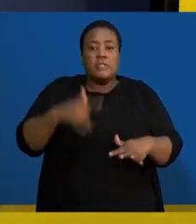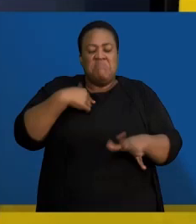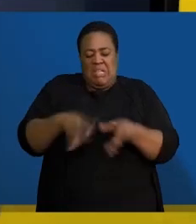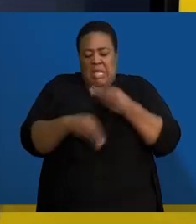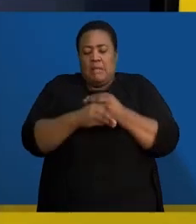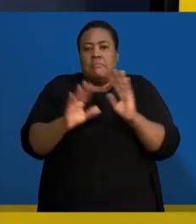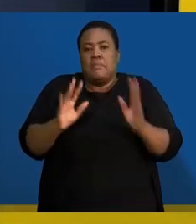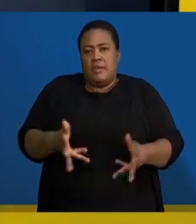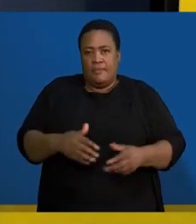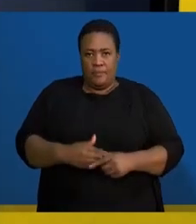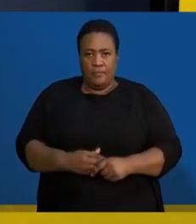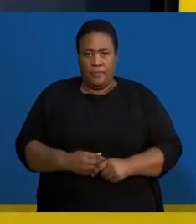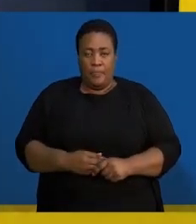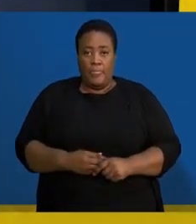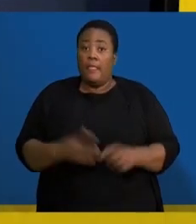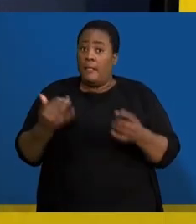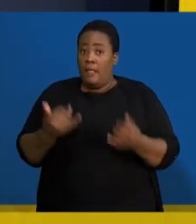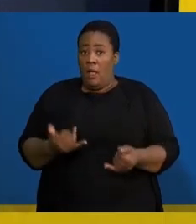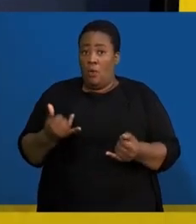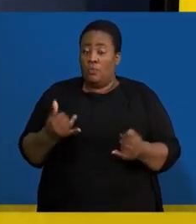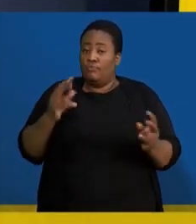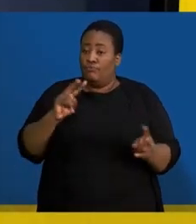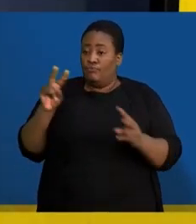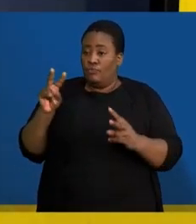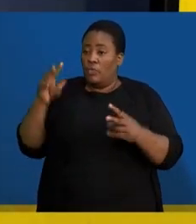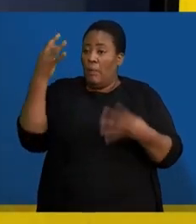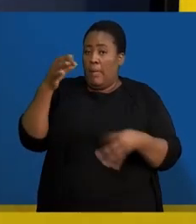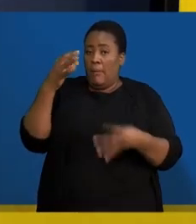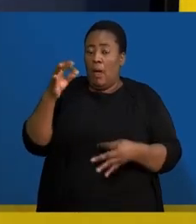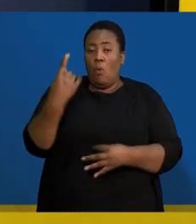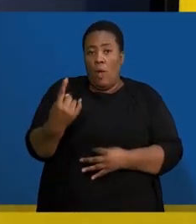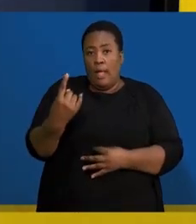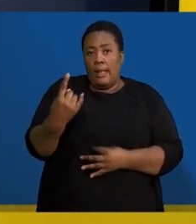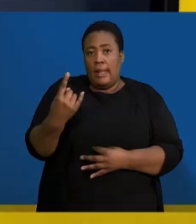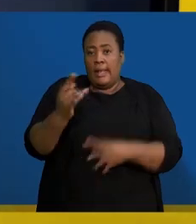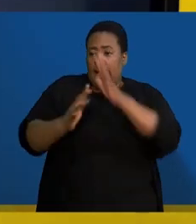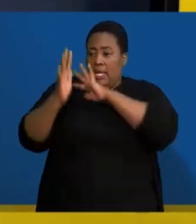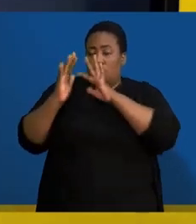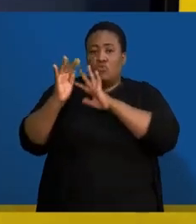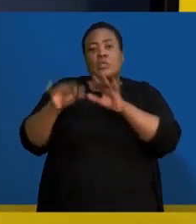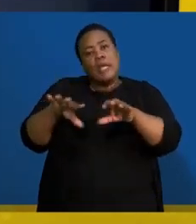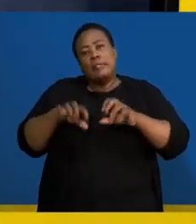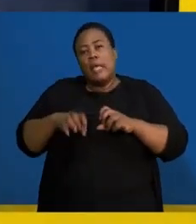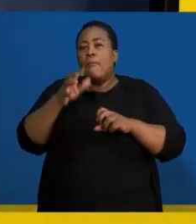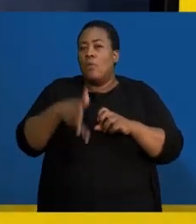know. Now, let's look at what your paper 1 history exam is going to look